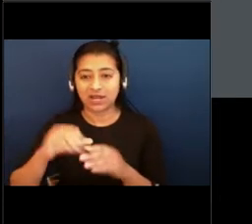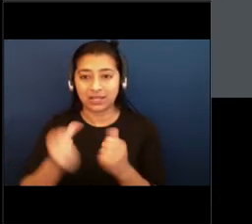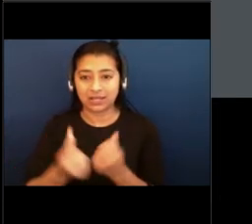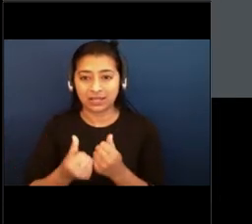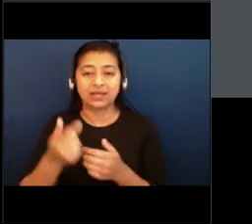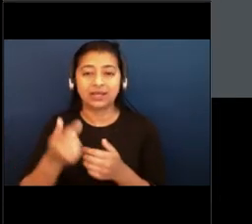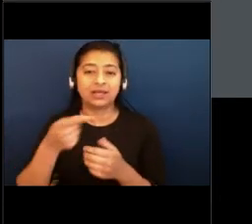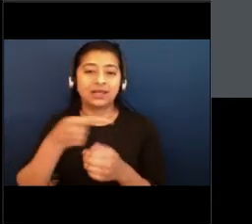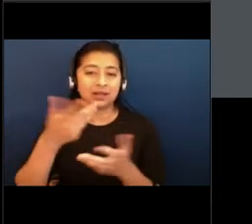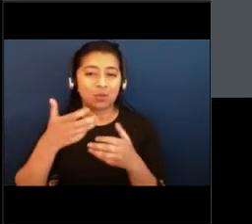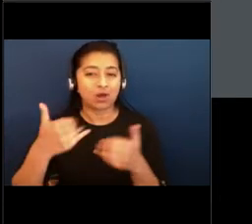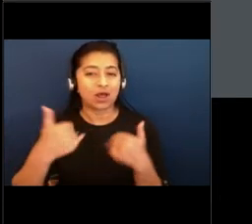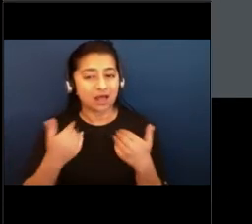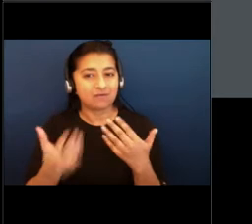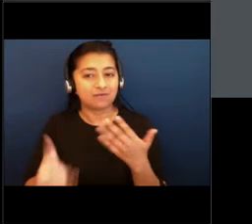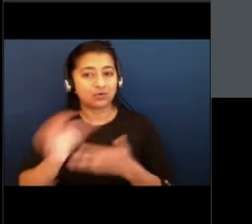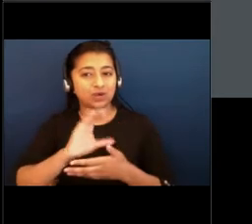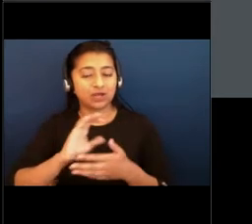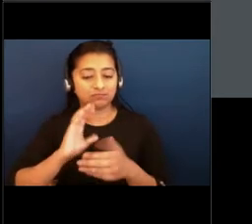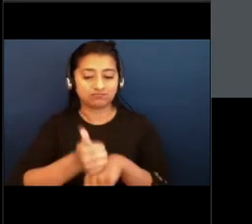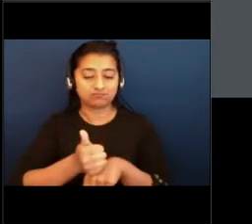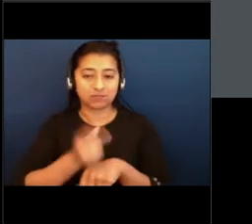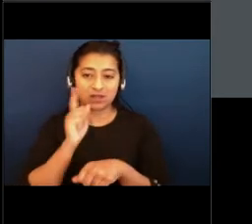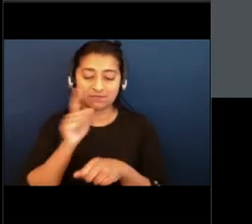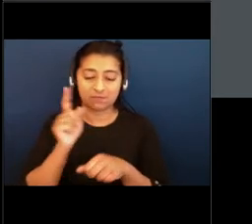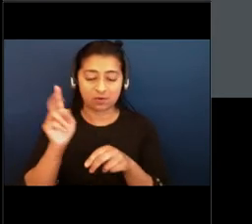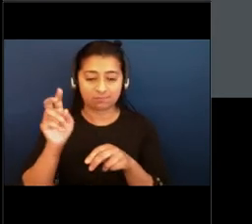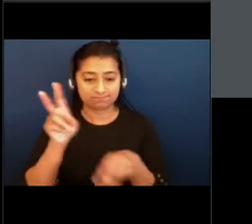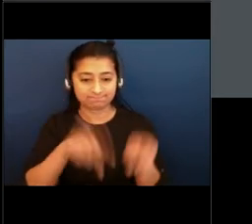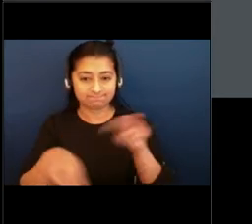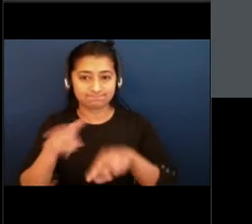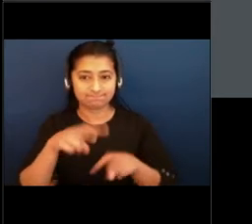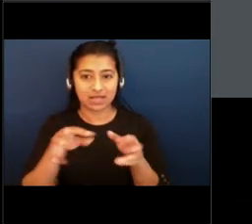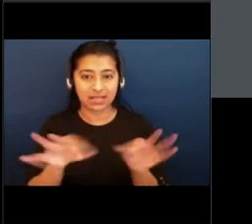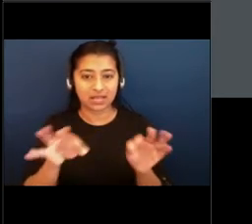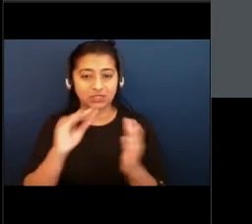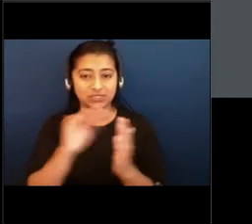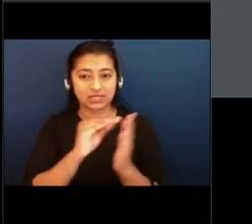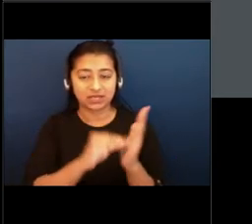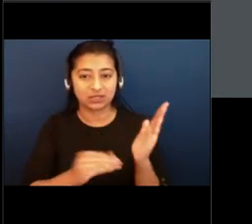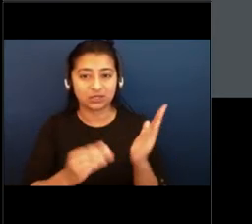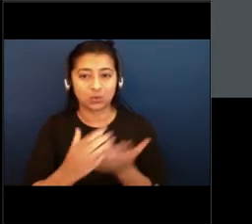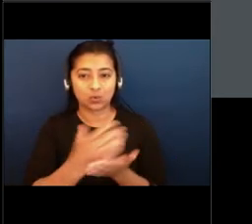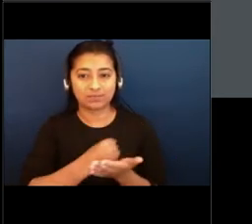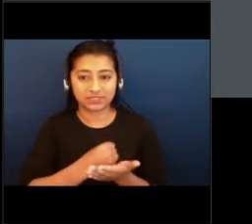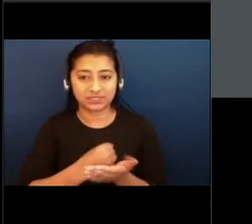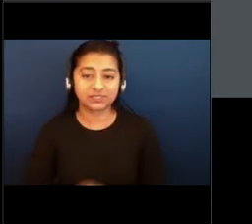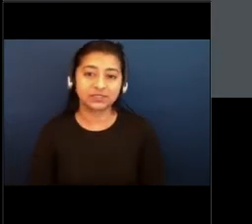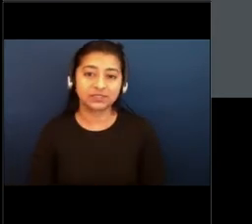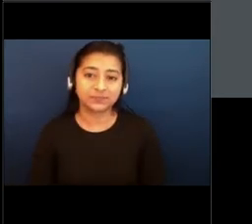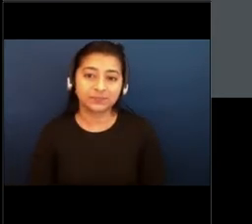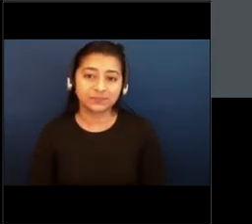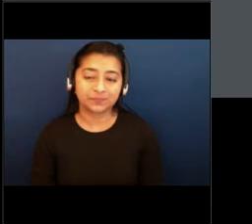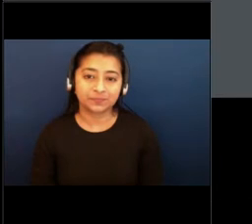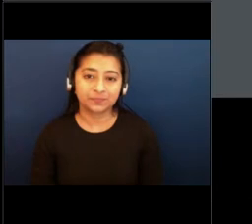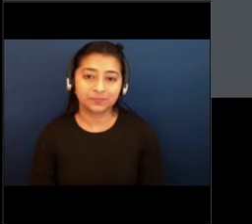to have criteria for evaluating language documentation corpus. So how,